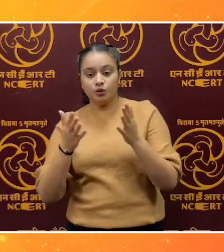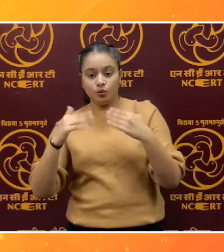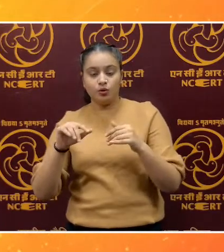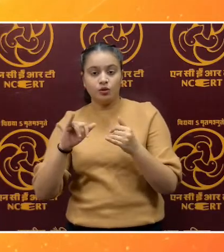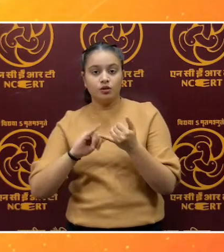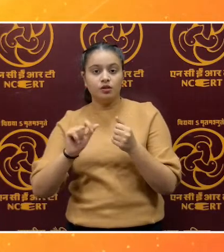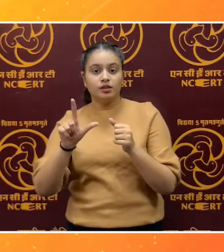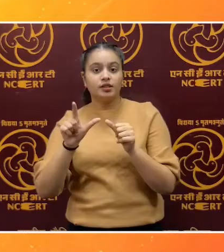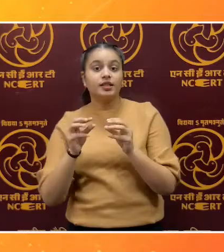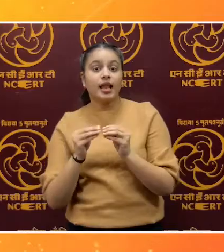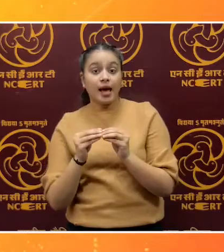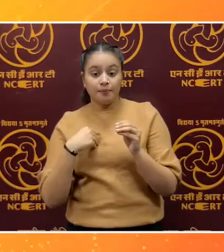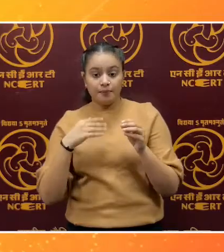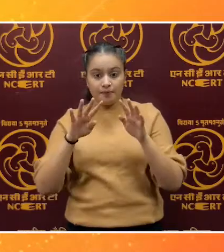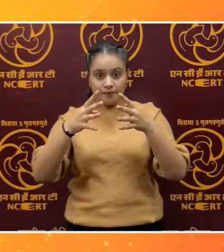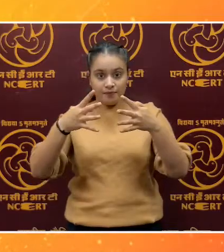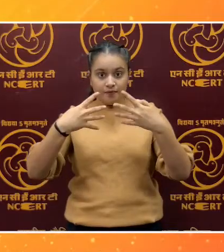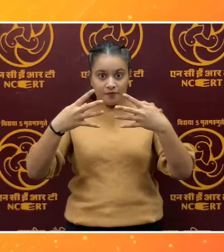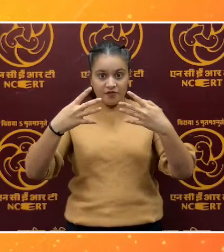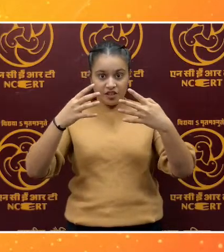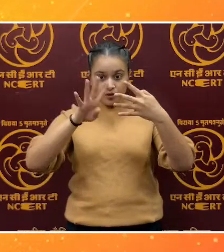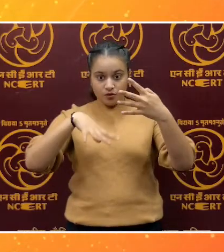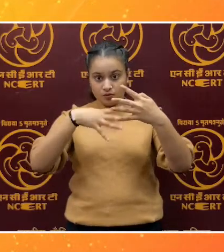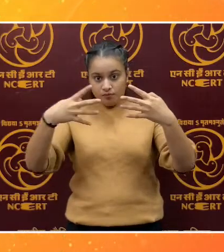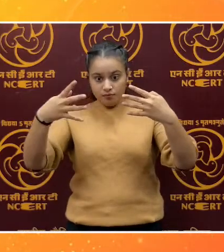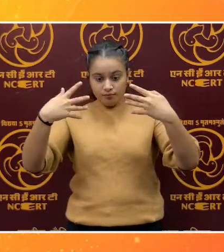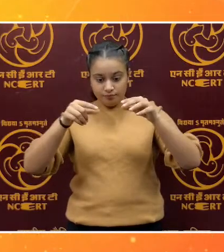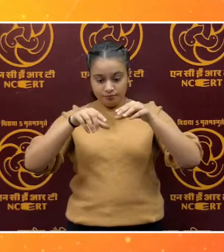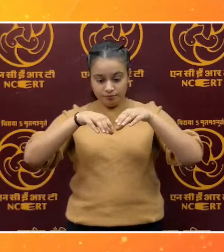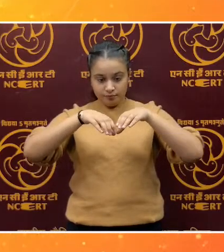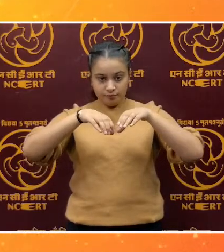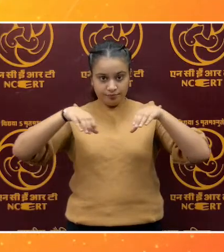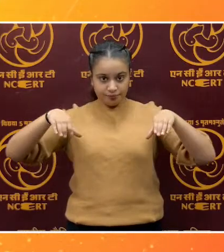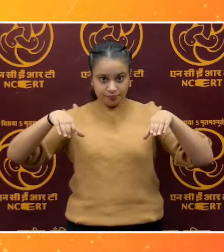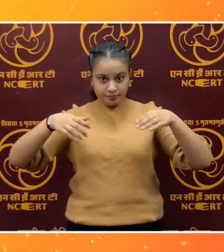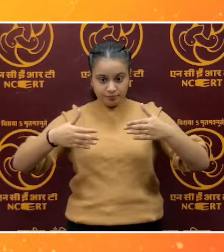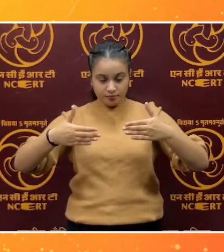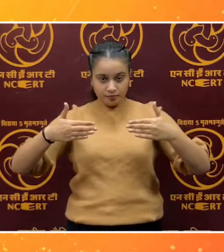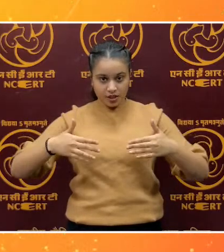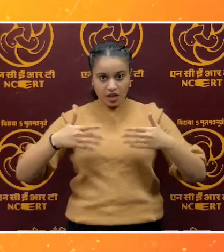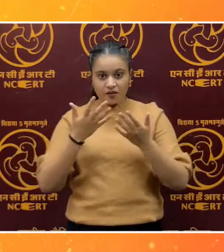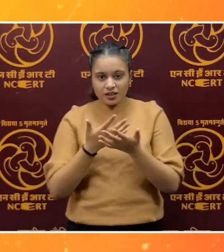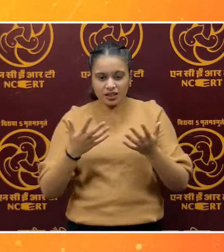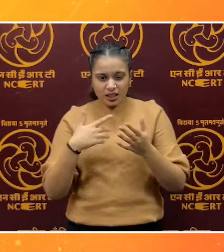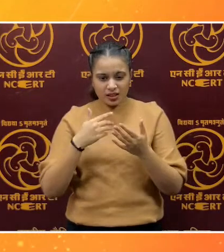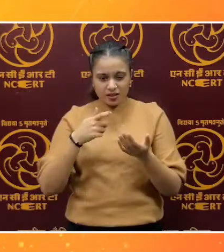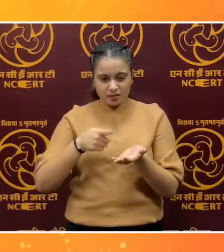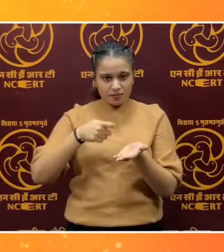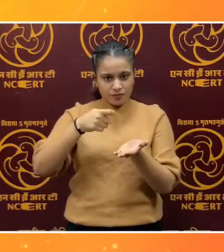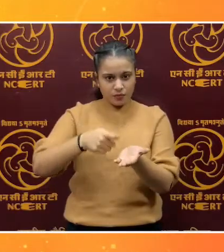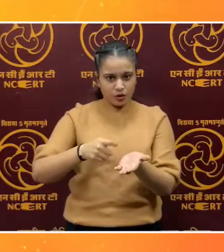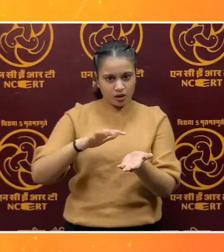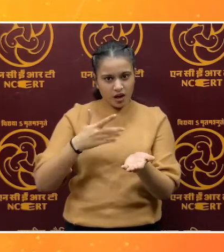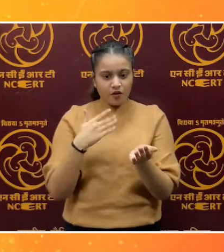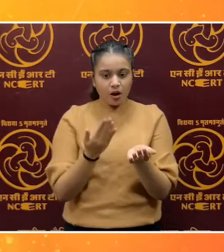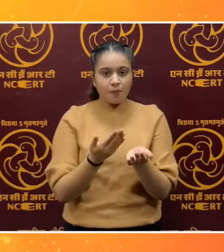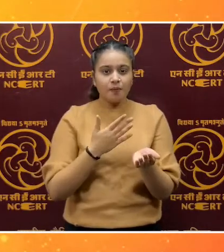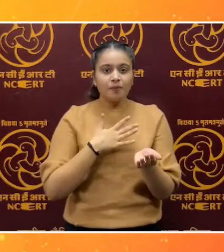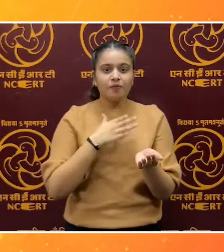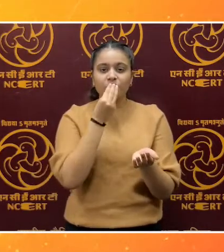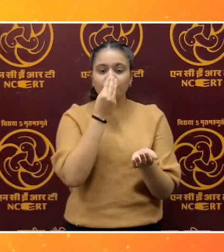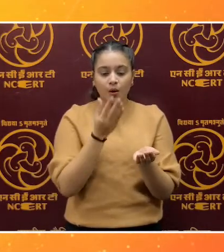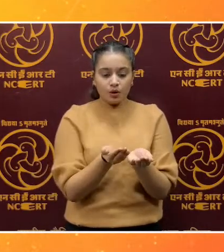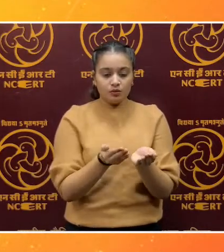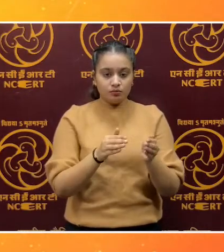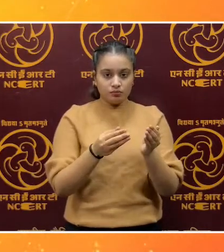thing, a shelf which is attached to the bottom of the window, and you can put something. Sometimes we see that there is a pot kept there,